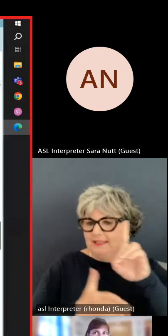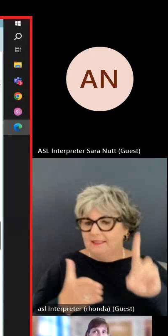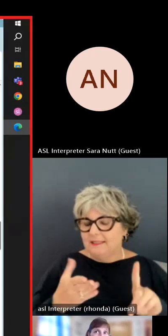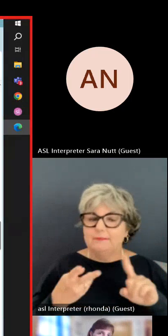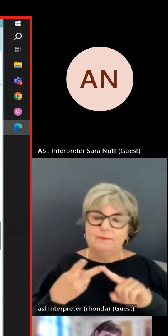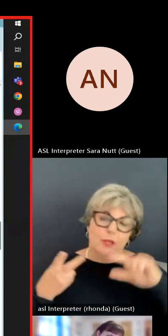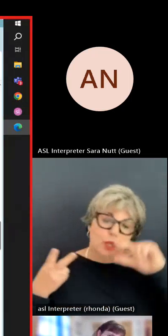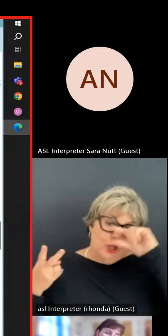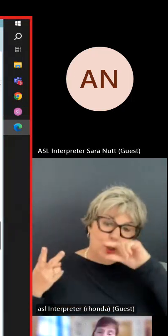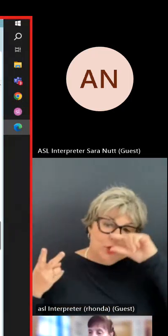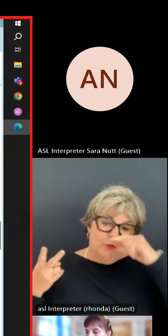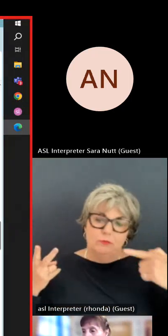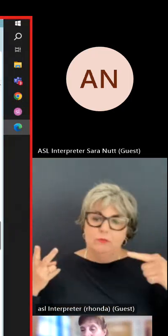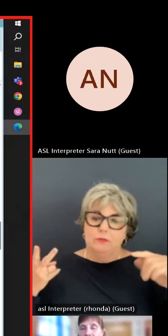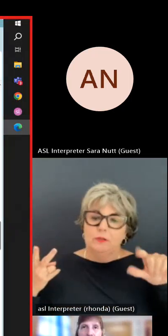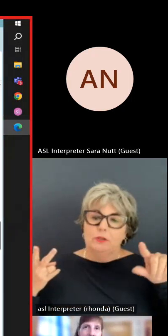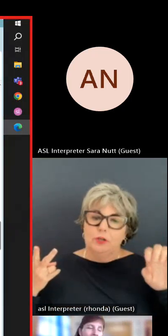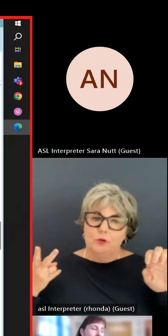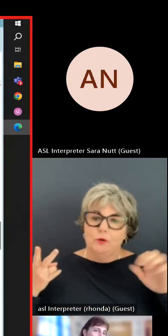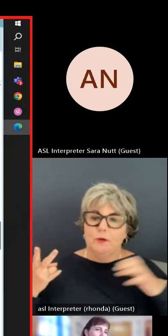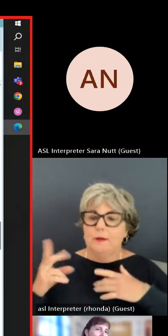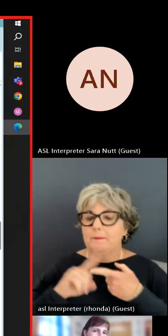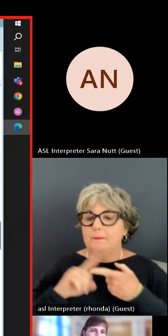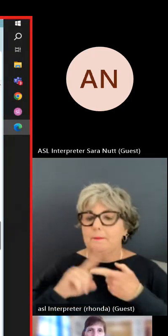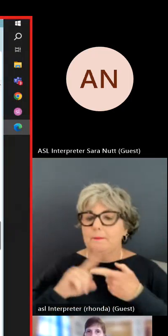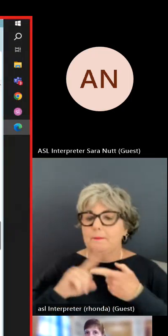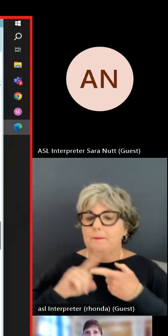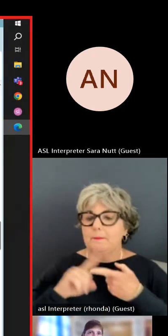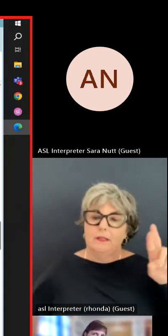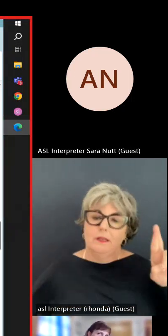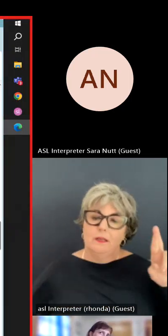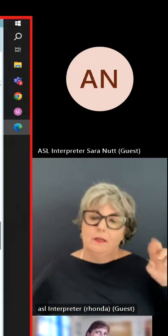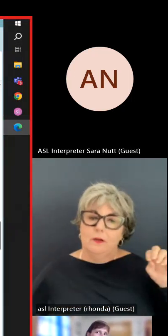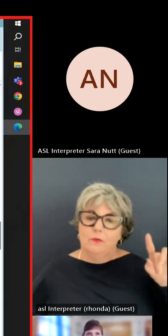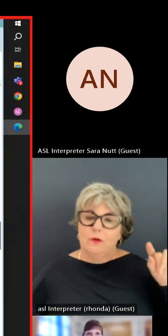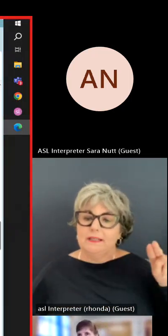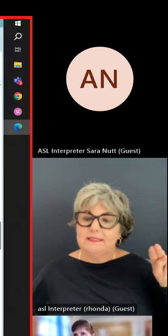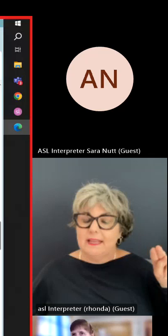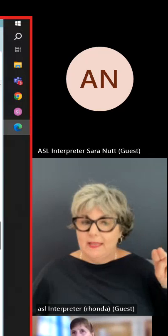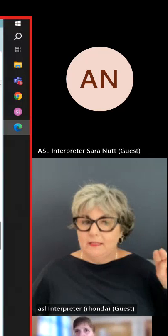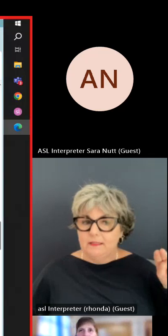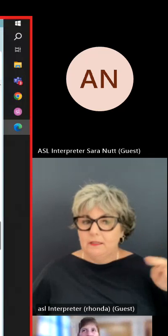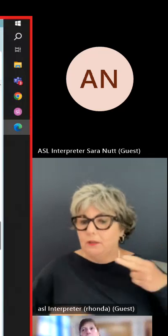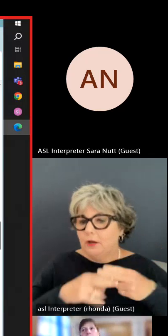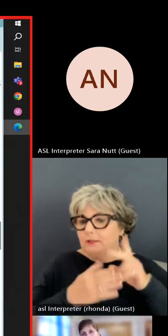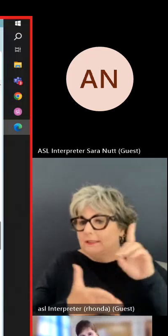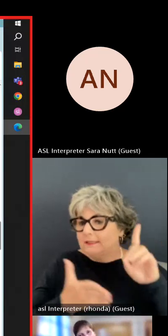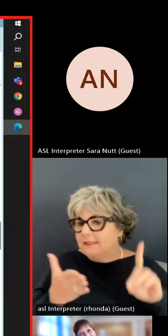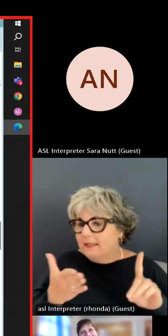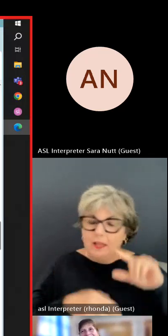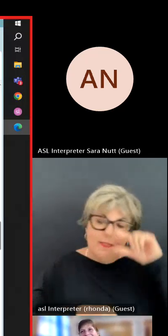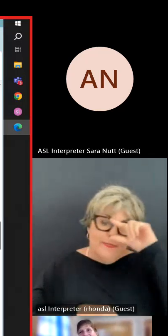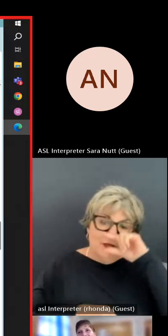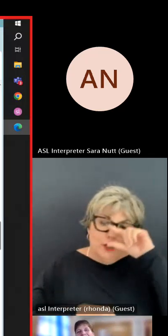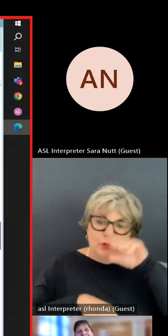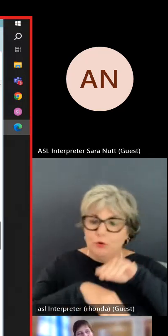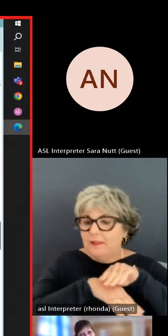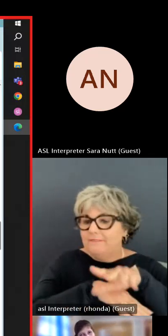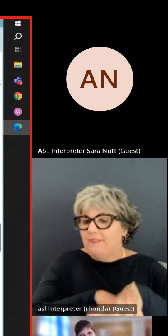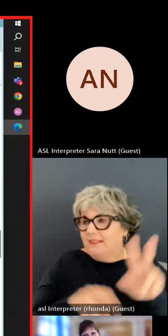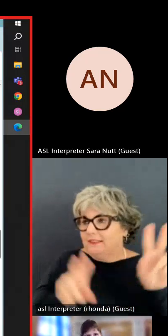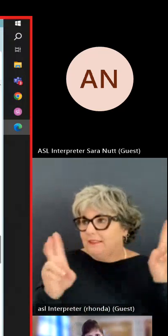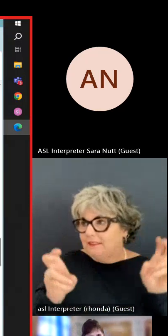and also Google. My friend and coworker Roxanne May calls this type of design the Google effect.